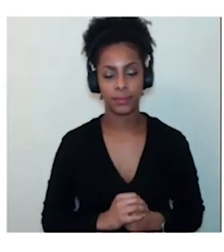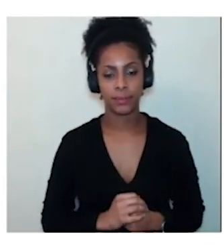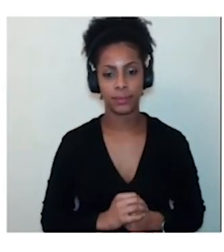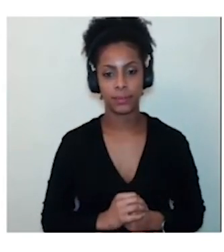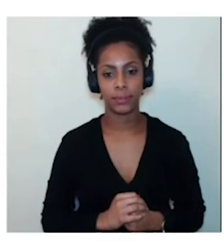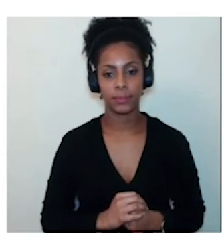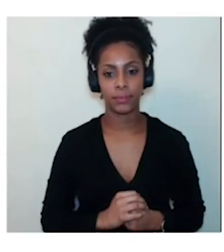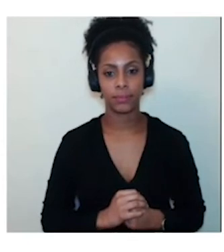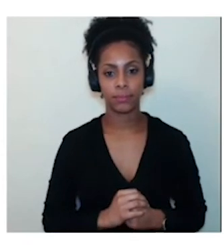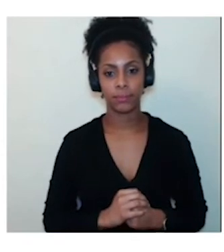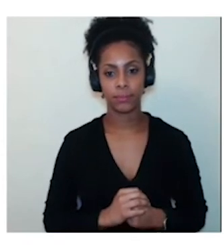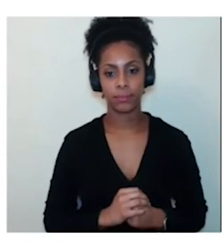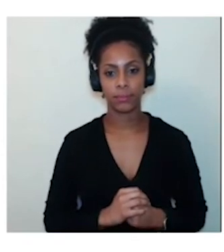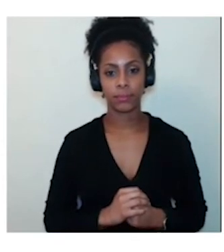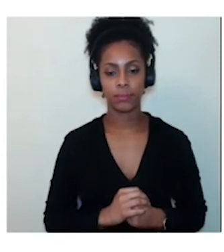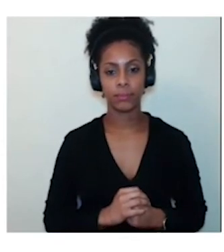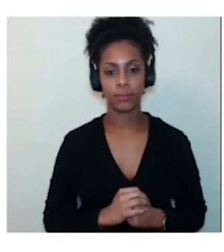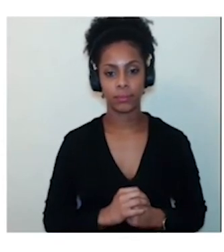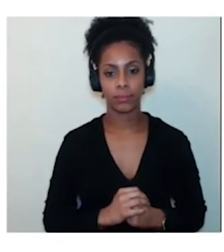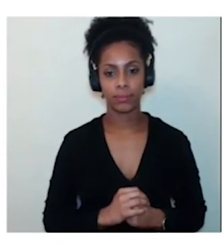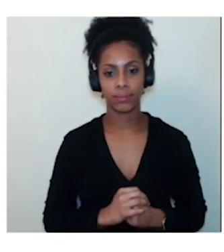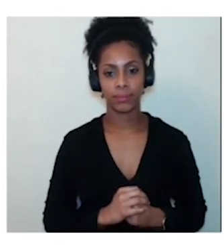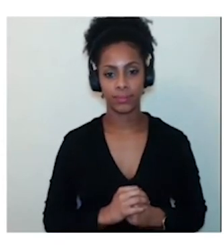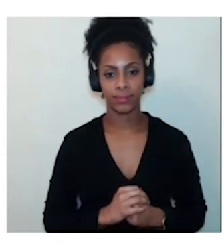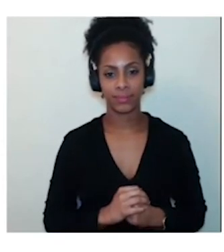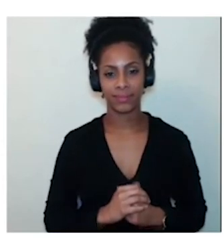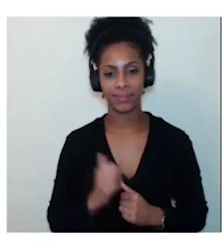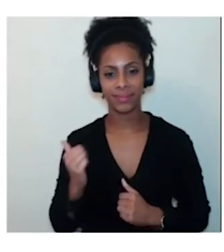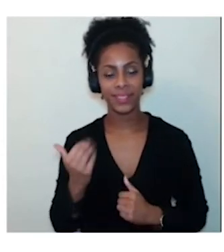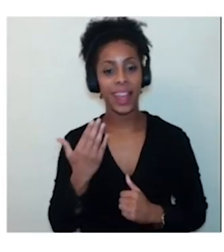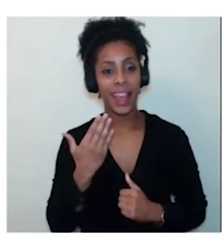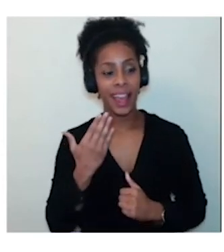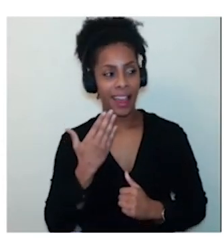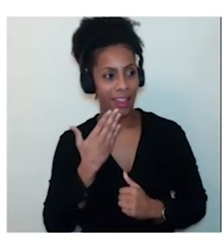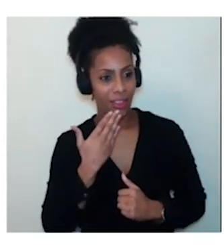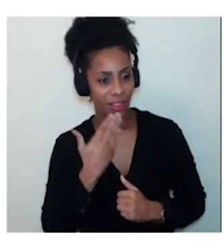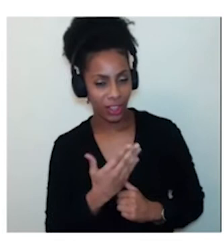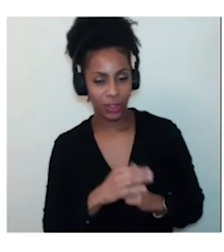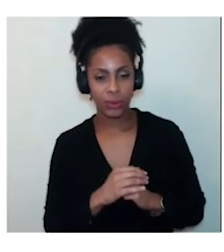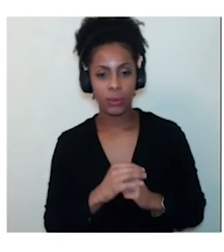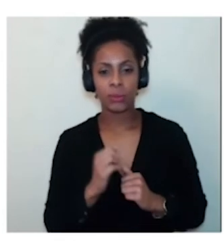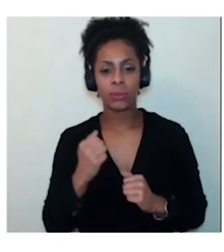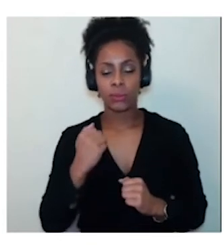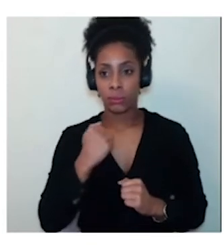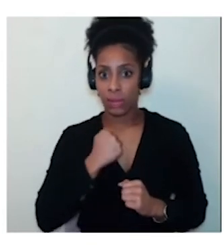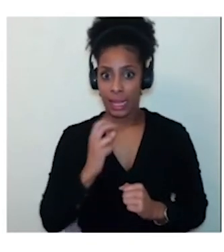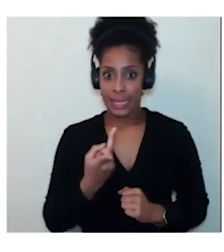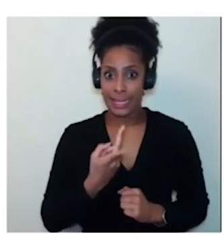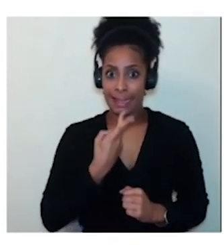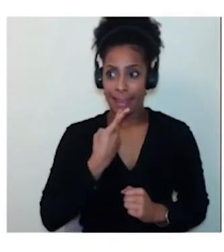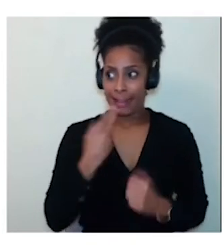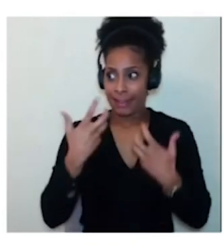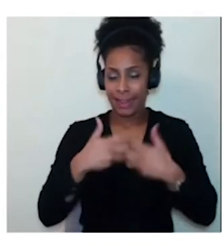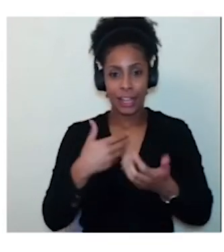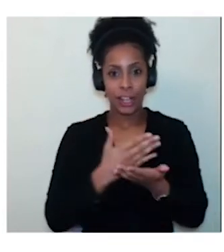Thank you, Kambe-san. My name is Ulrike Haltrich. It is my second TechShare Pro event, and I'm very